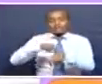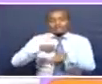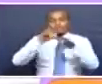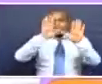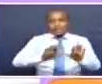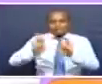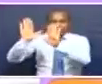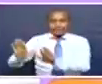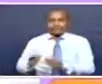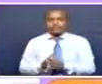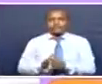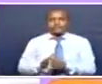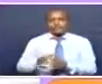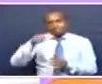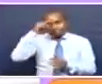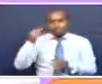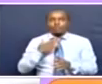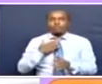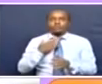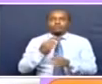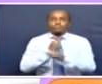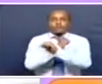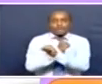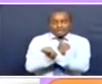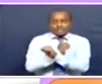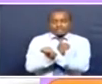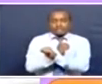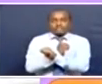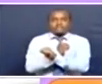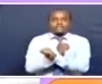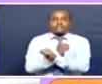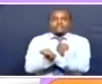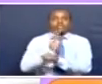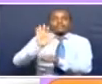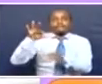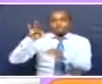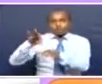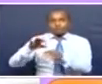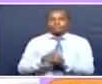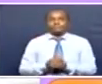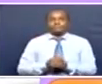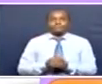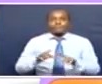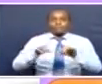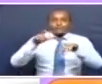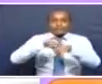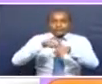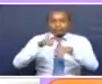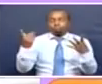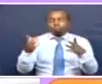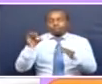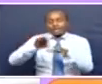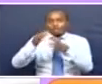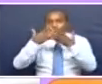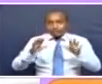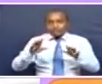what I would say their political turf, so that they don't lose the vote. But the moment the elections are over, they had to do what